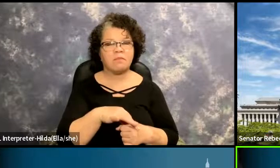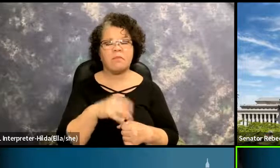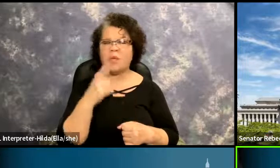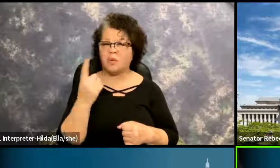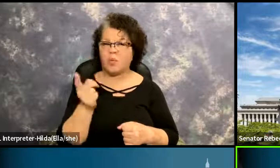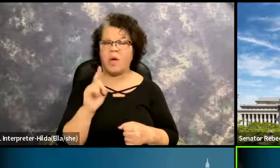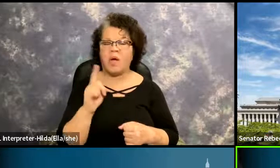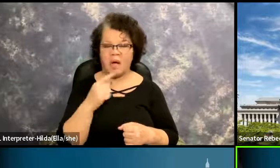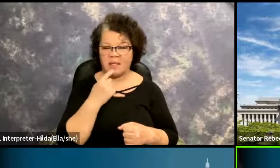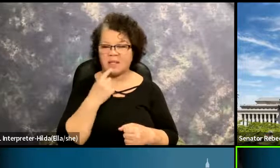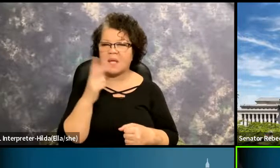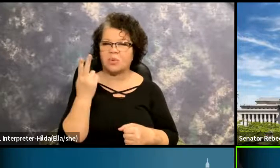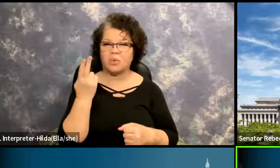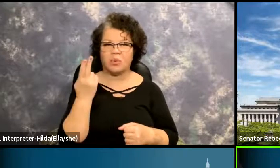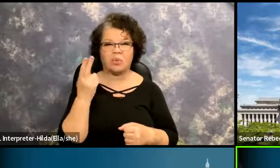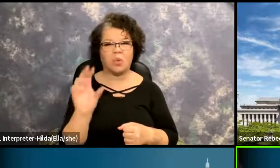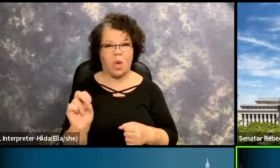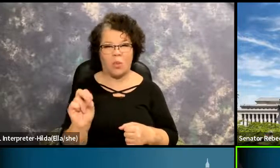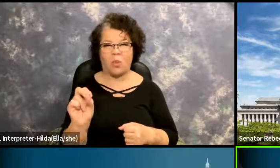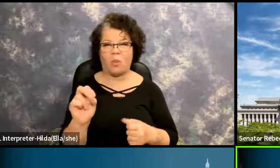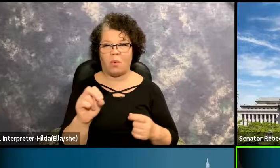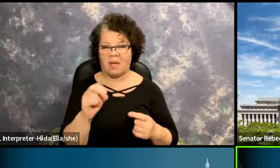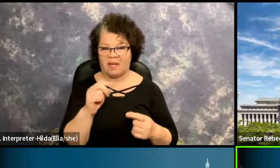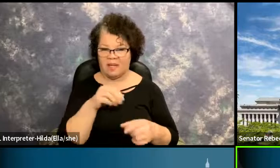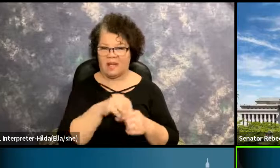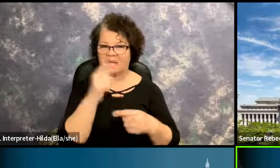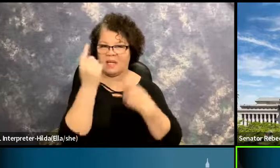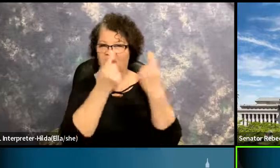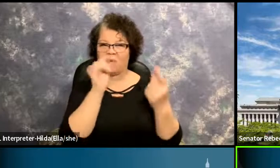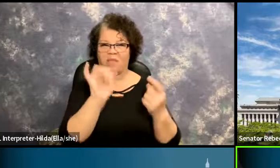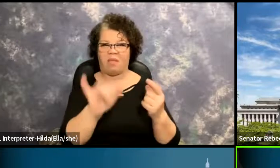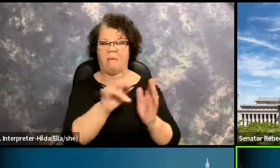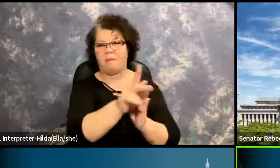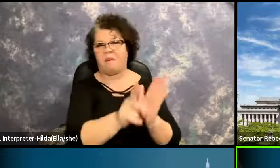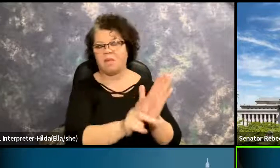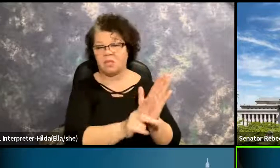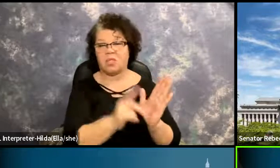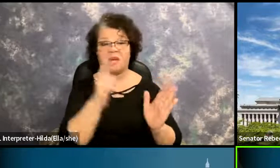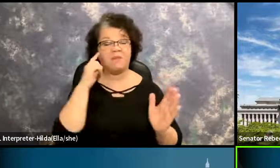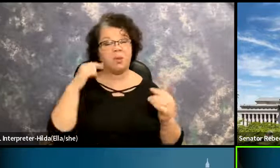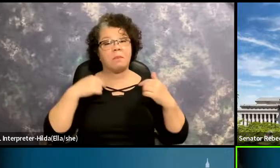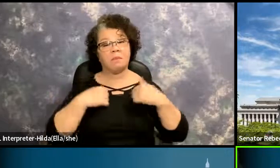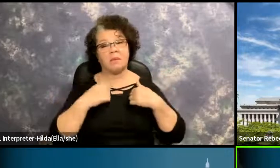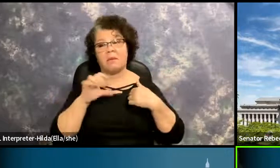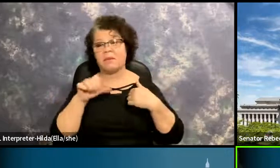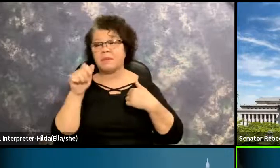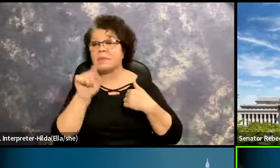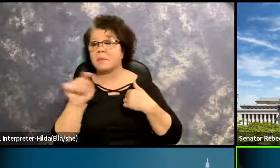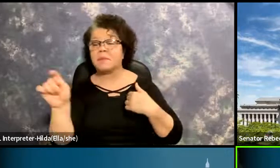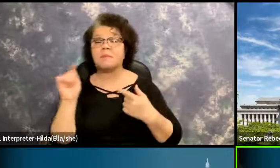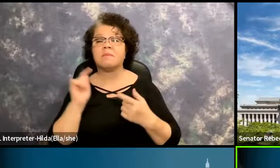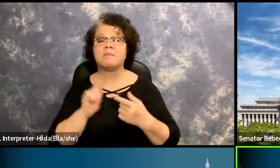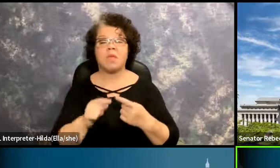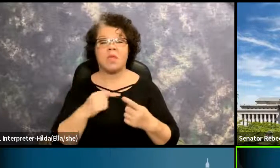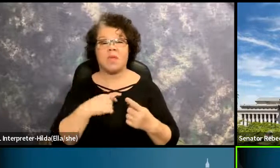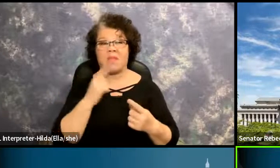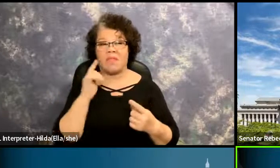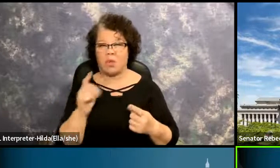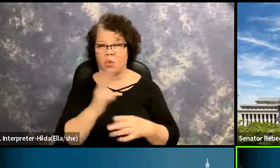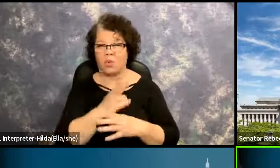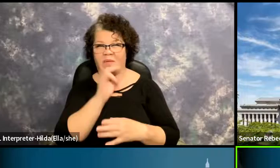no in consideration of these policies. For me and some, the consideration of use and force with that particular